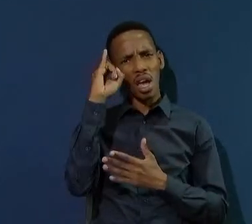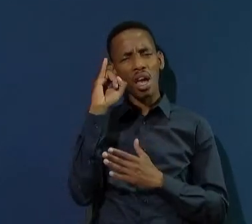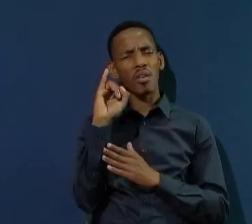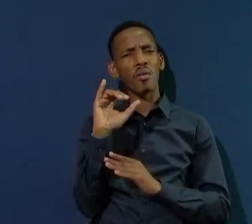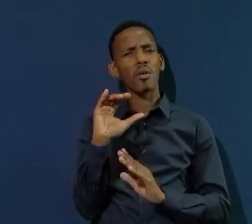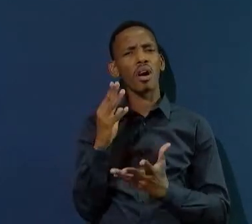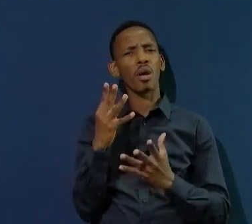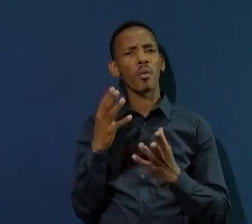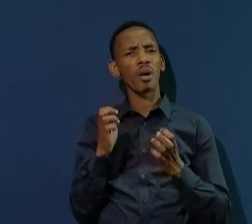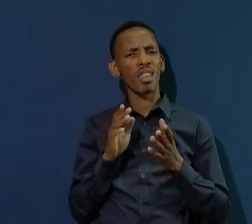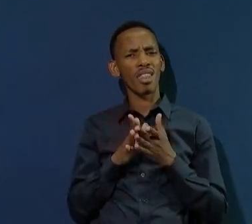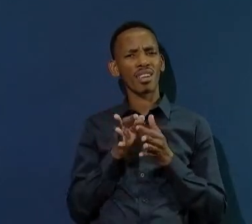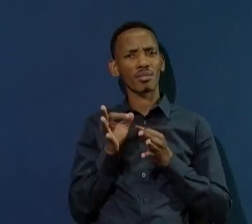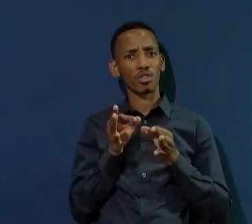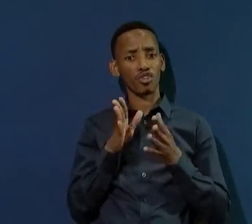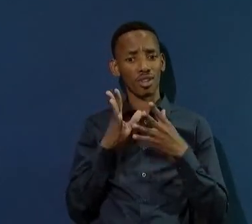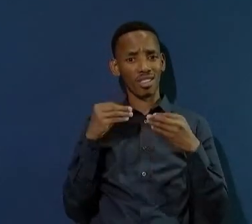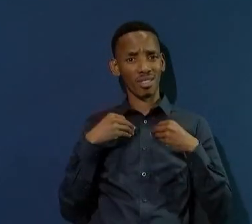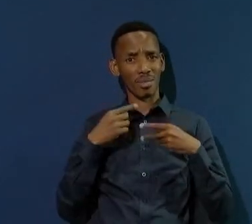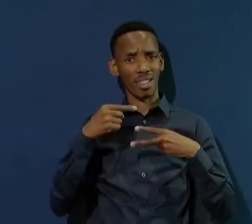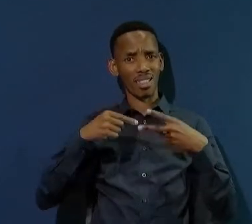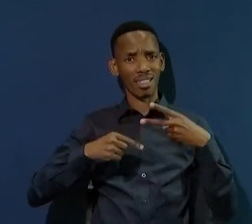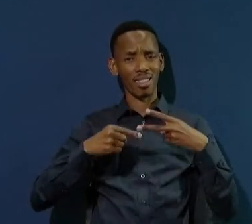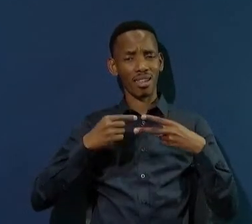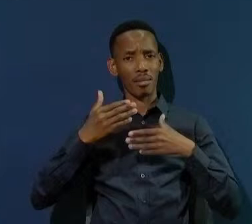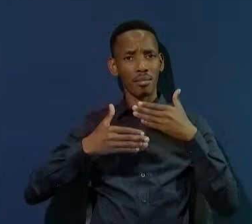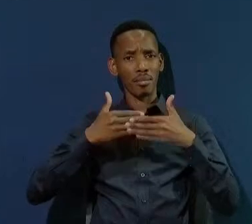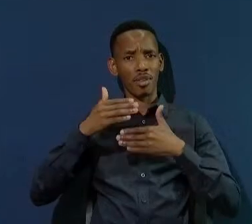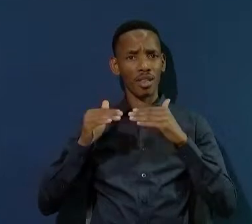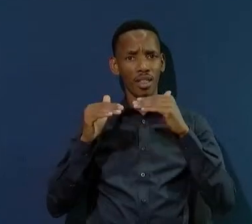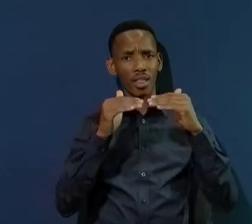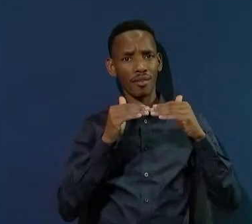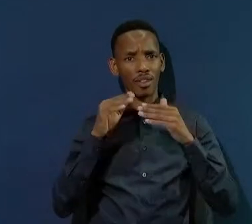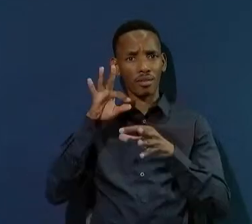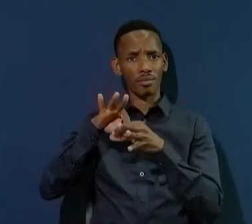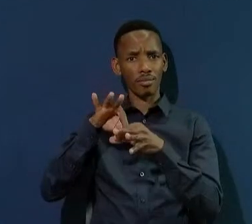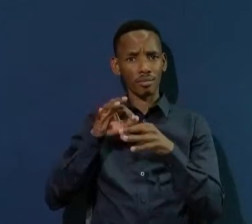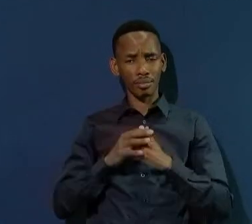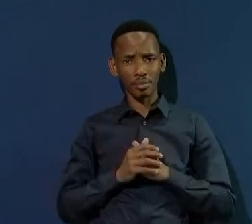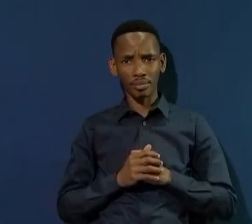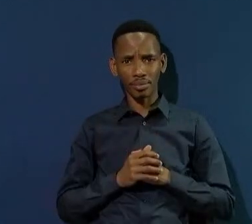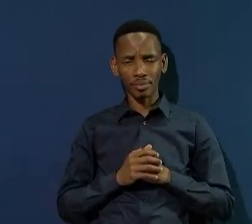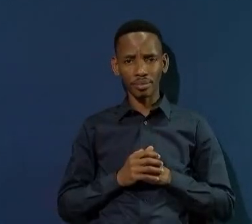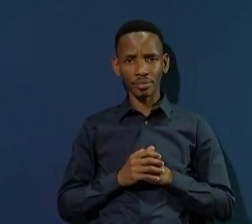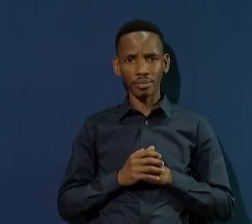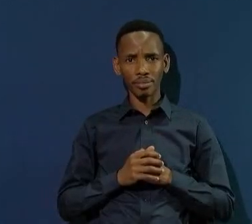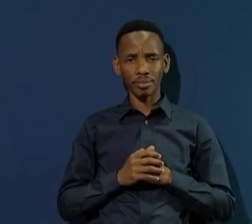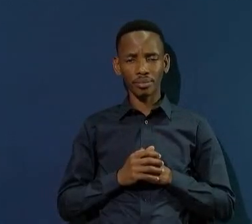earlier, the democratic process? I think speaking specifically on